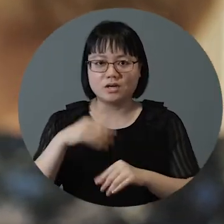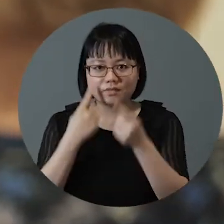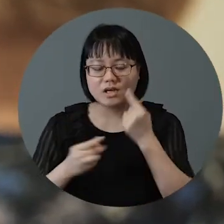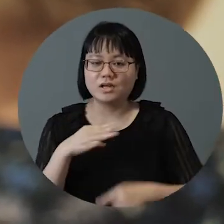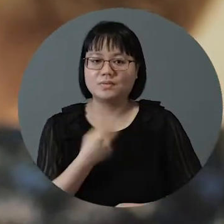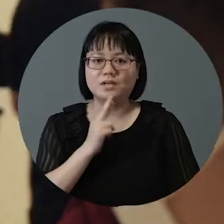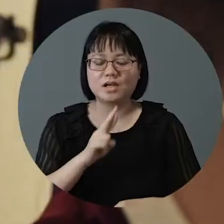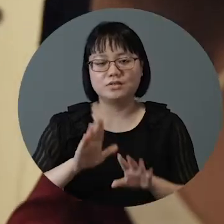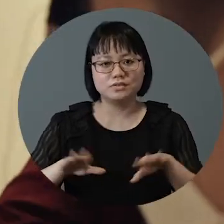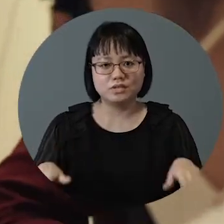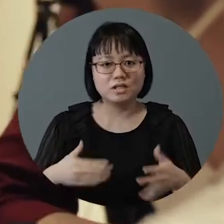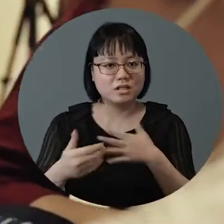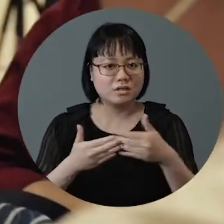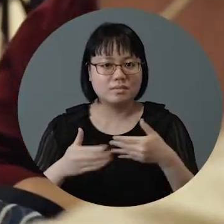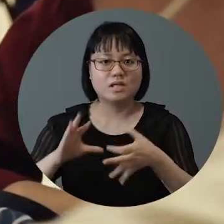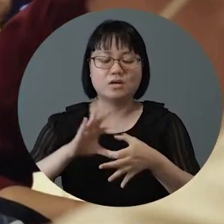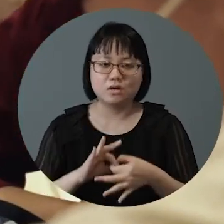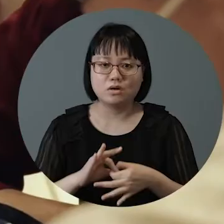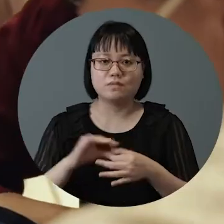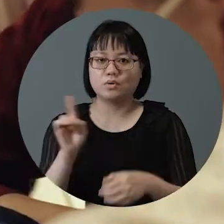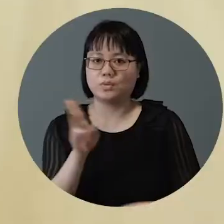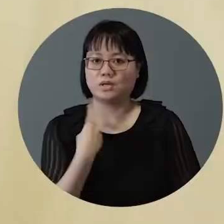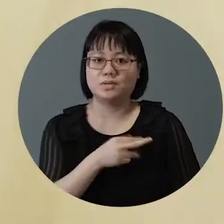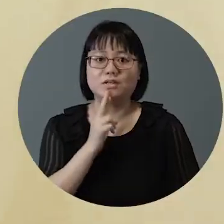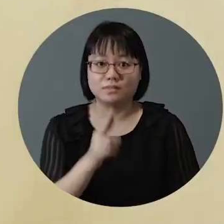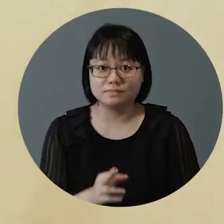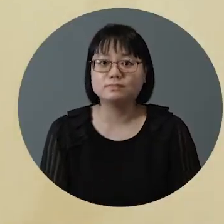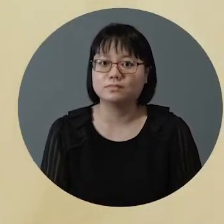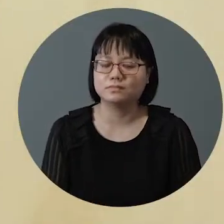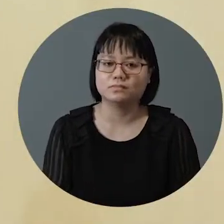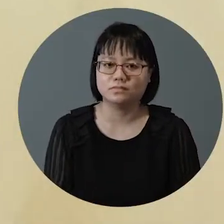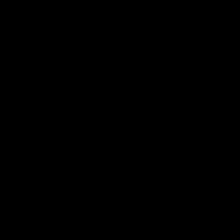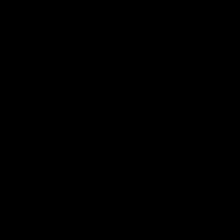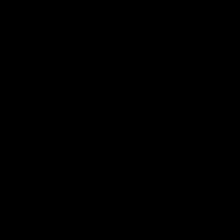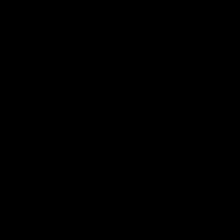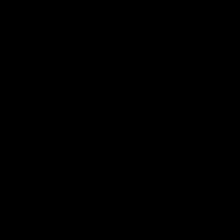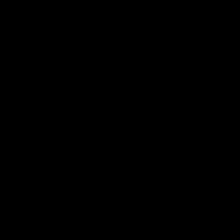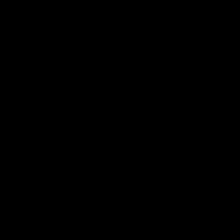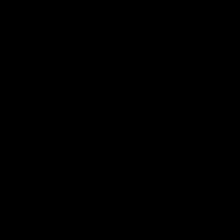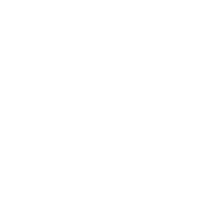kind of like an outcry. Hey, we are children regardless of where we are.